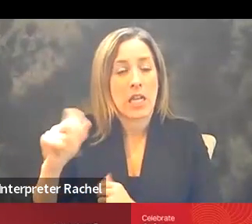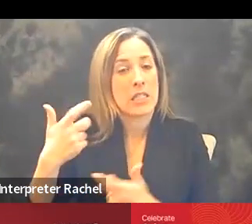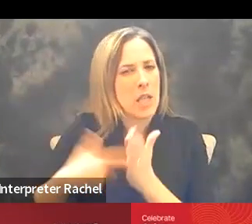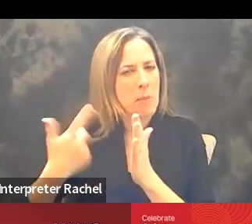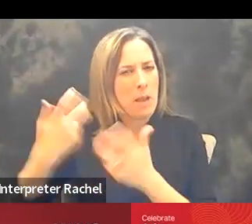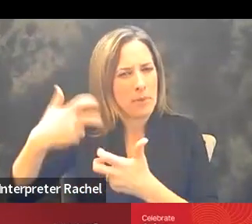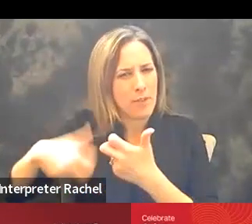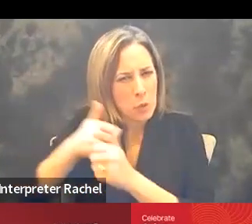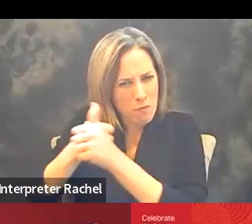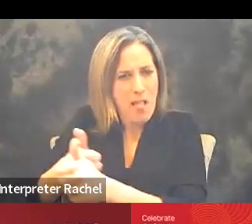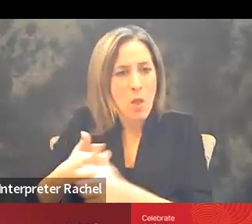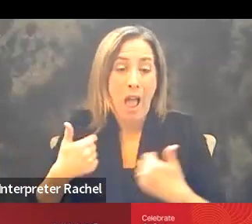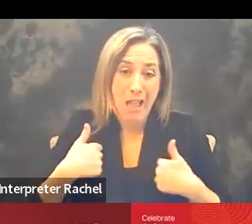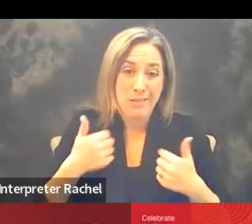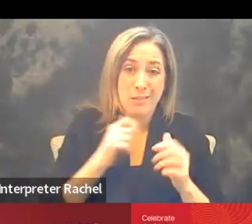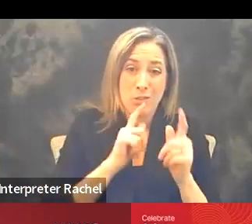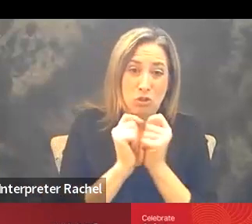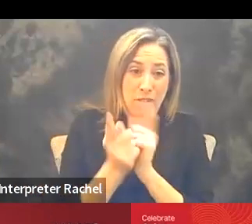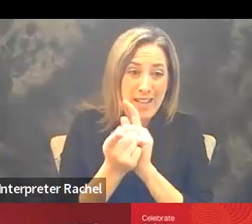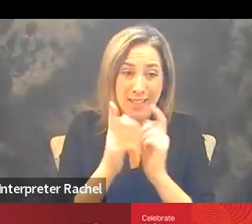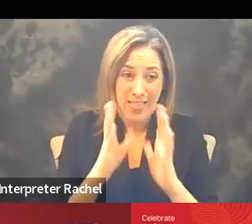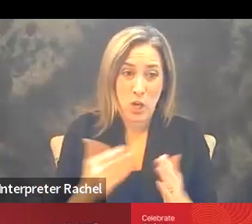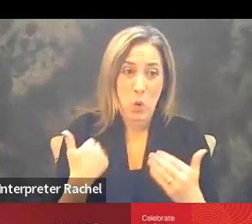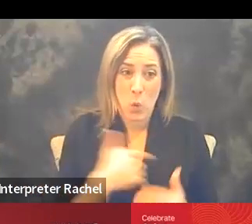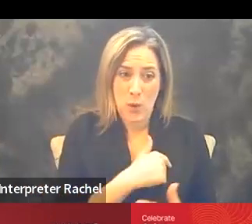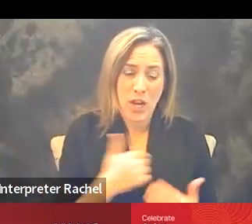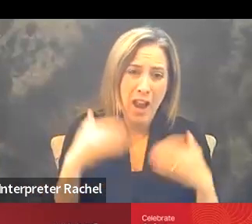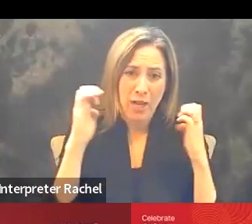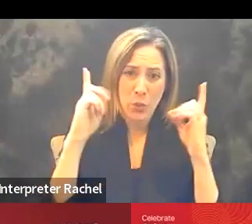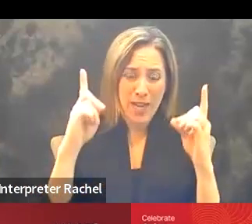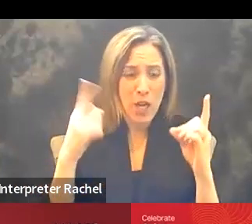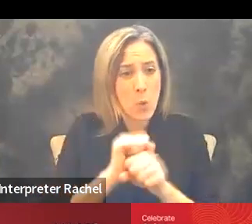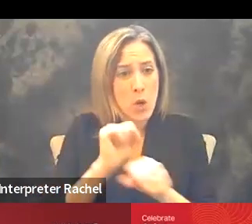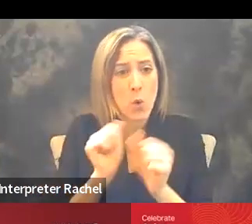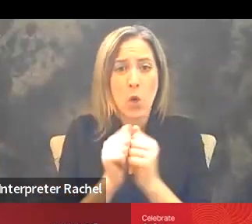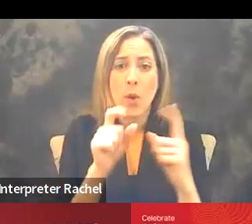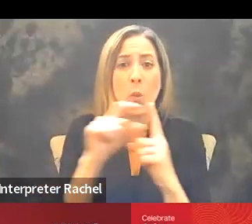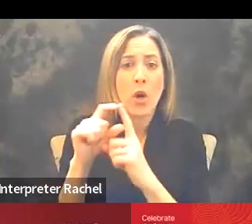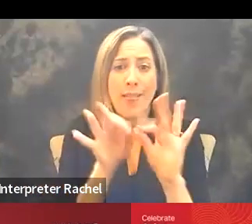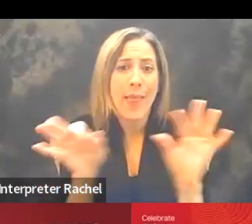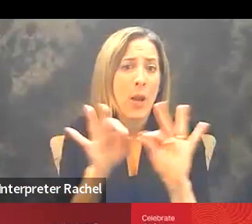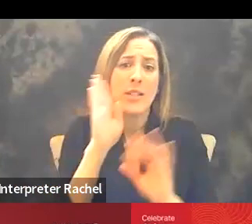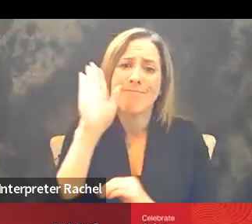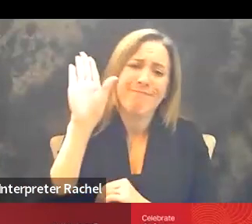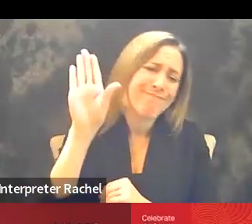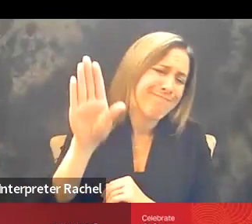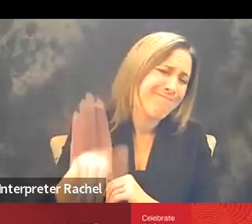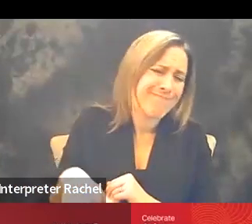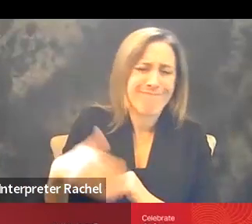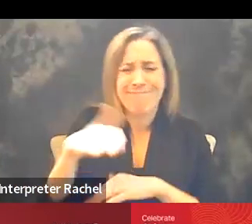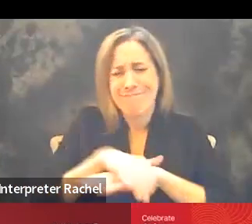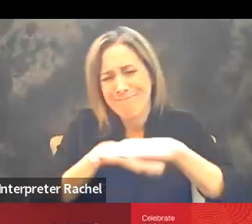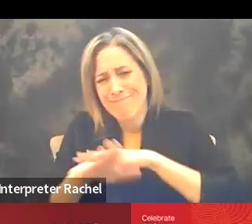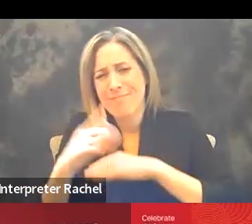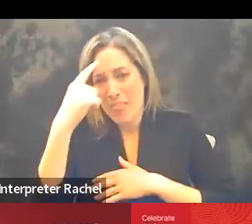along. And as a translator, you know, we have a degree of education and we work with words all day long, and we think we know a lot